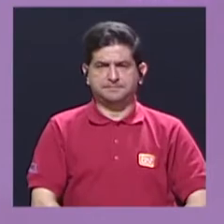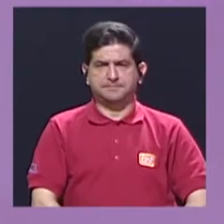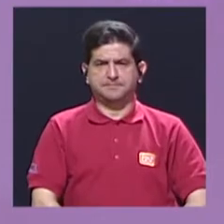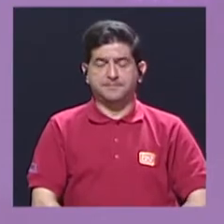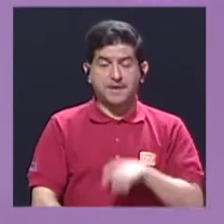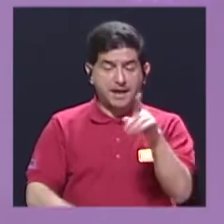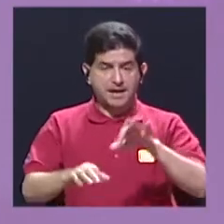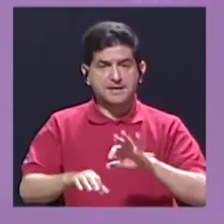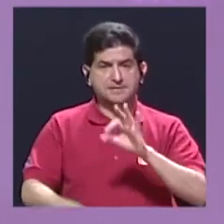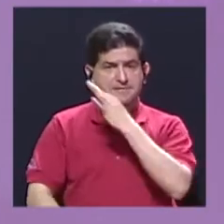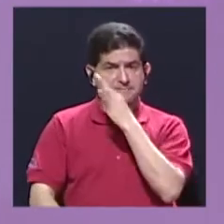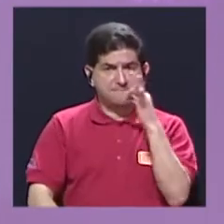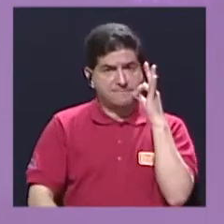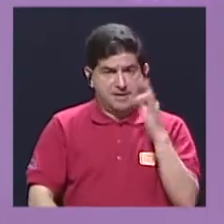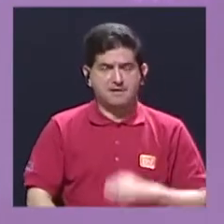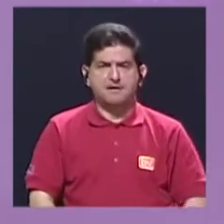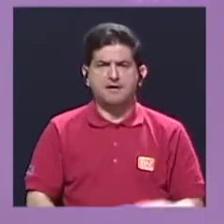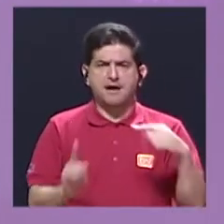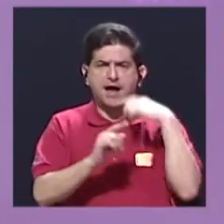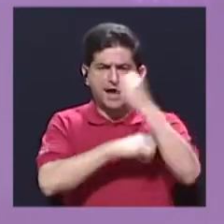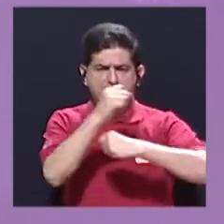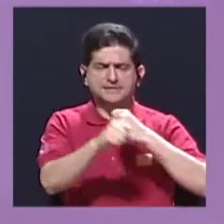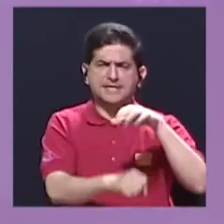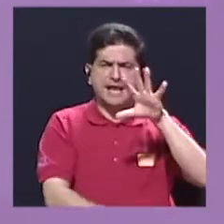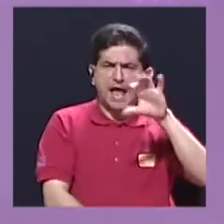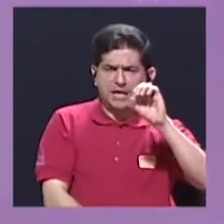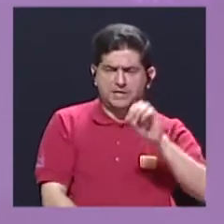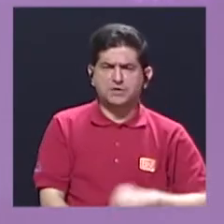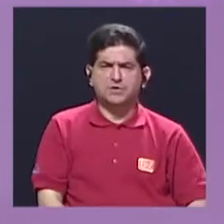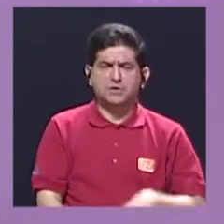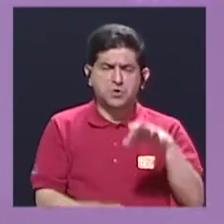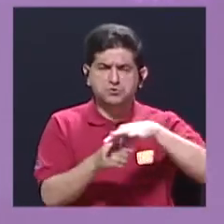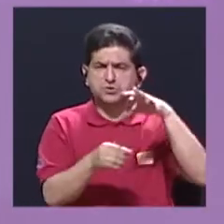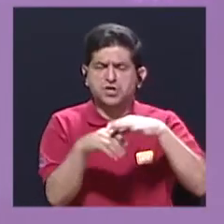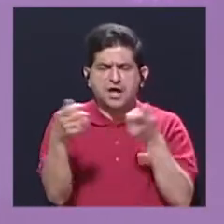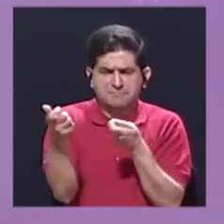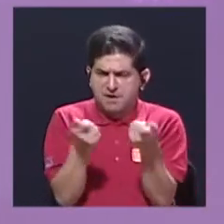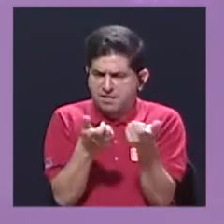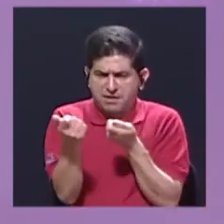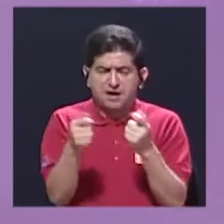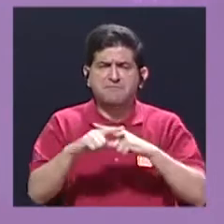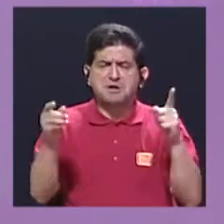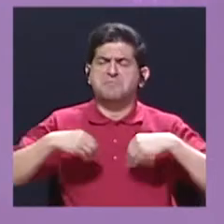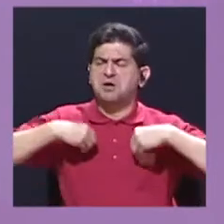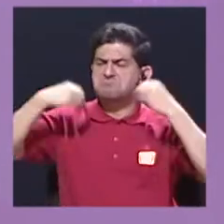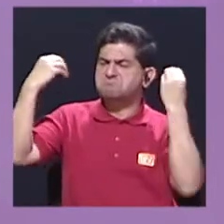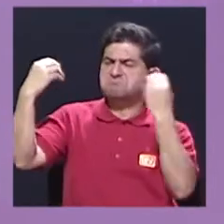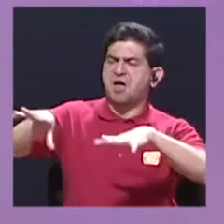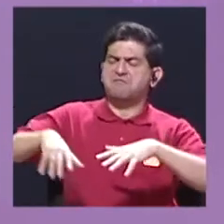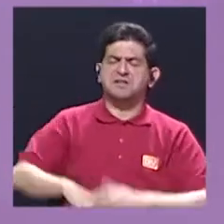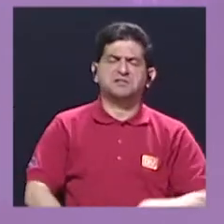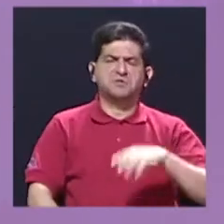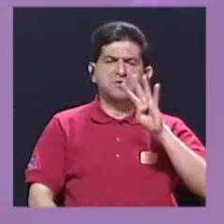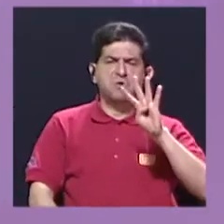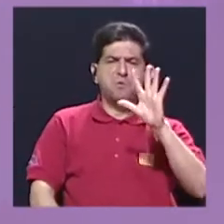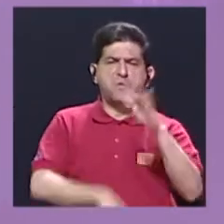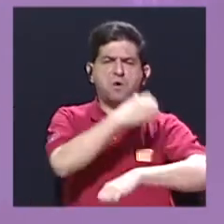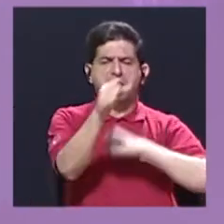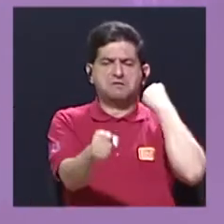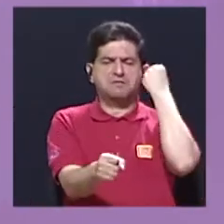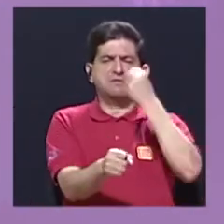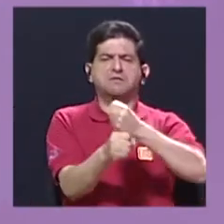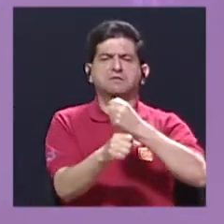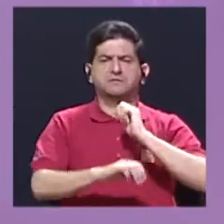That the Finca was, until the years 50, a 15 it was left in abandonment for more than 45